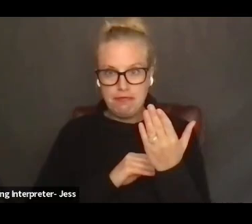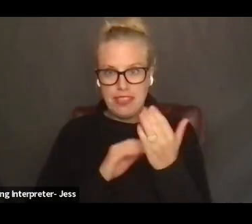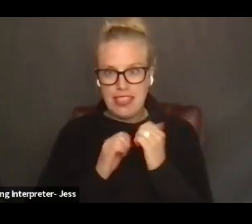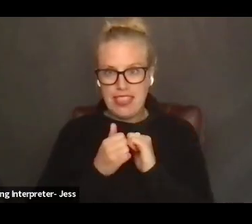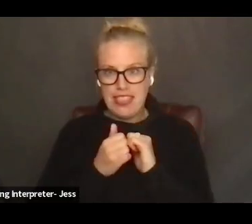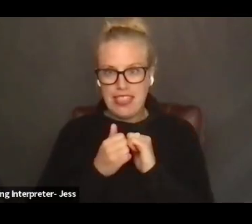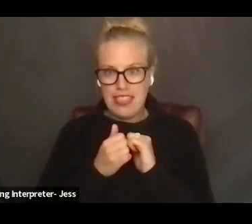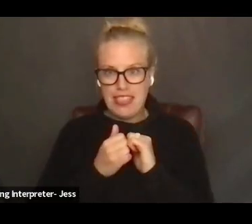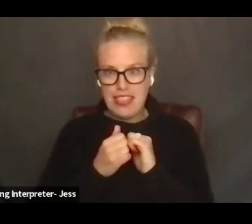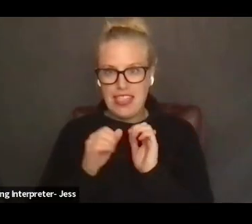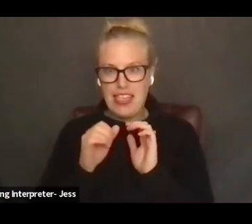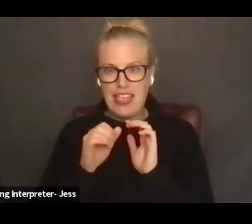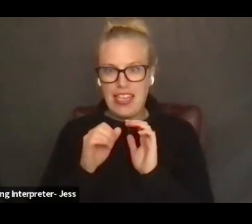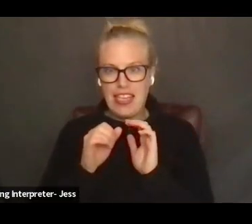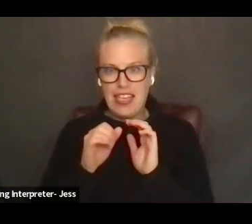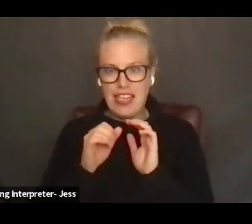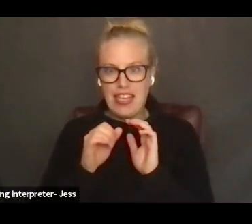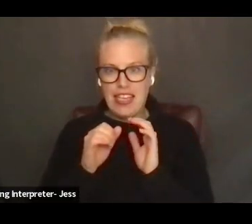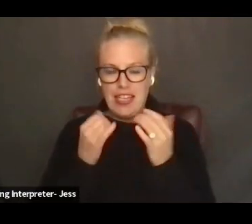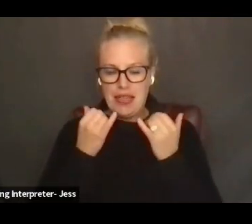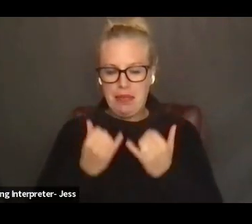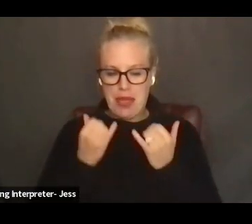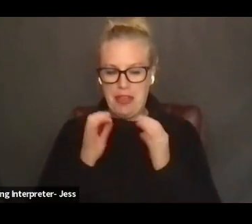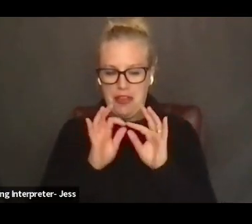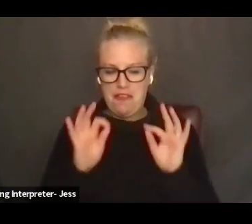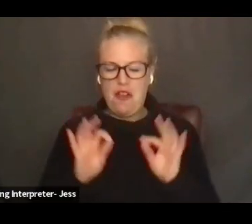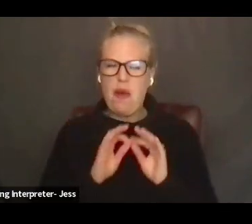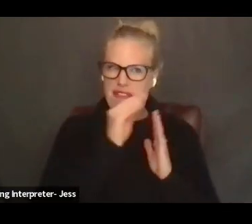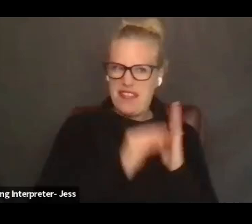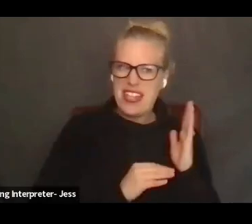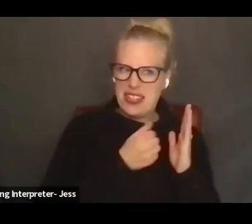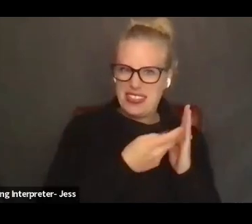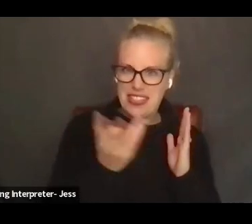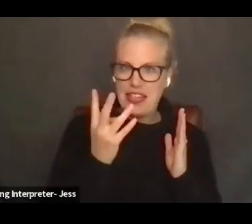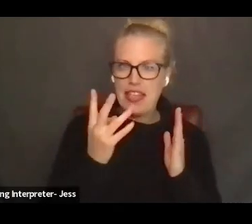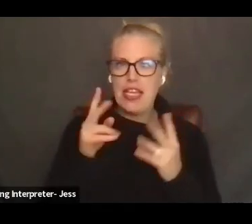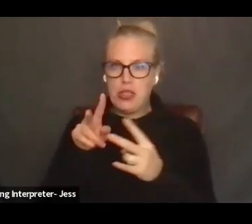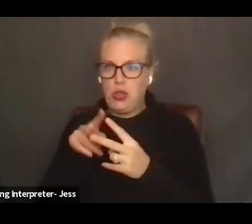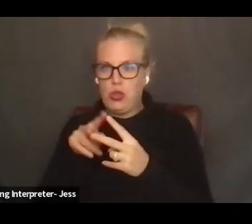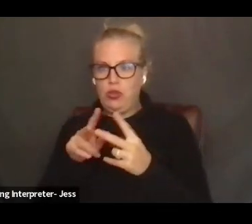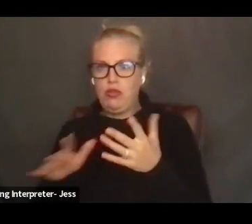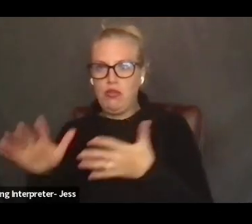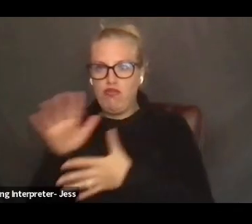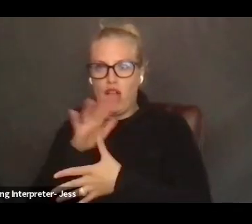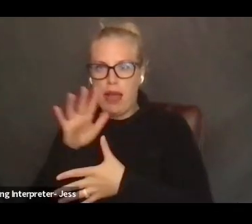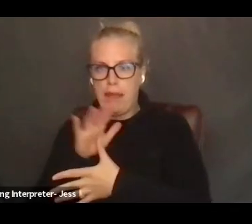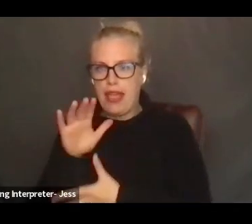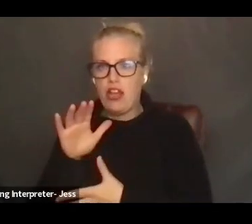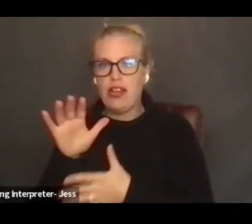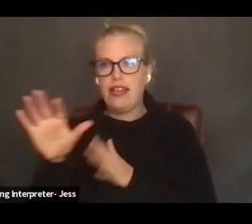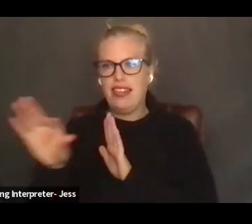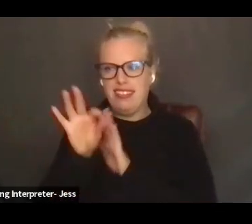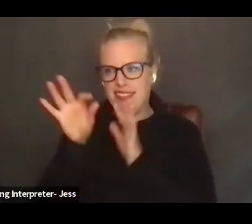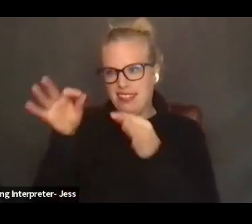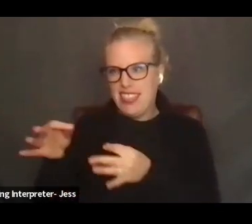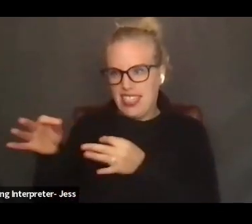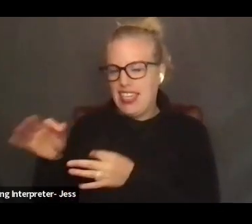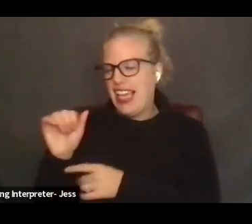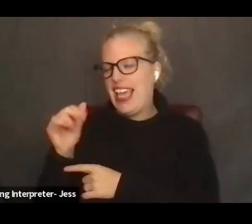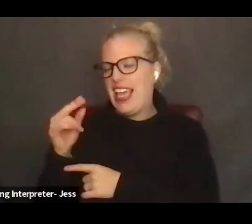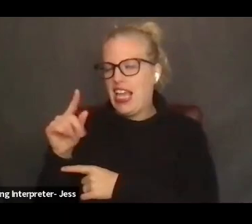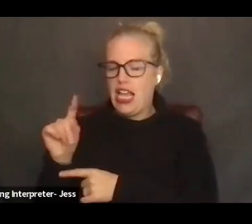I have had more than one form. My current form has two primary agents and then a bunch